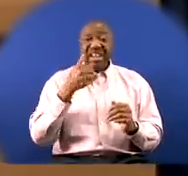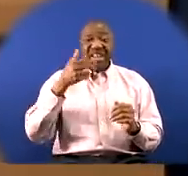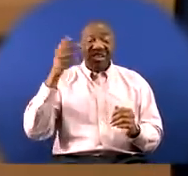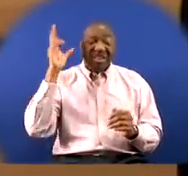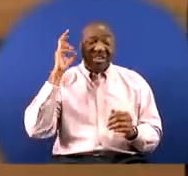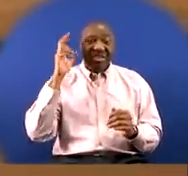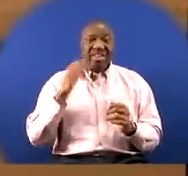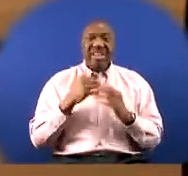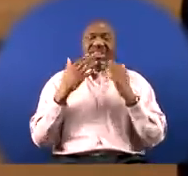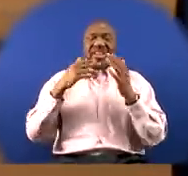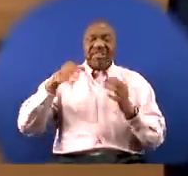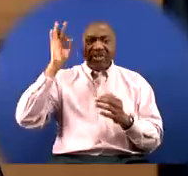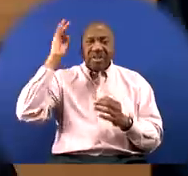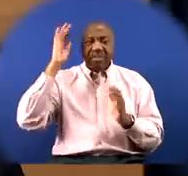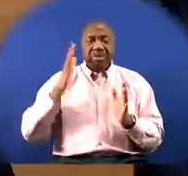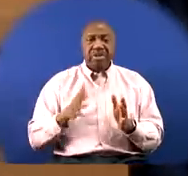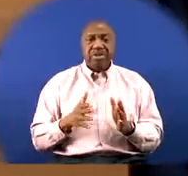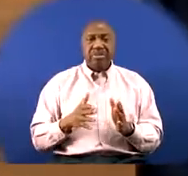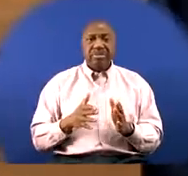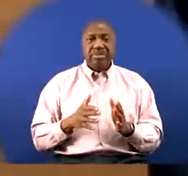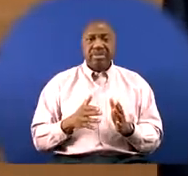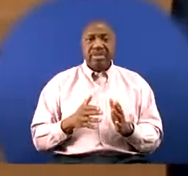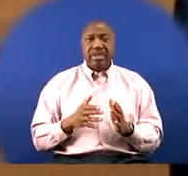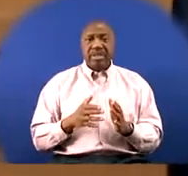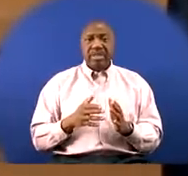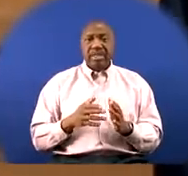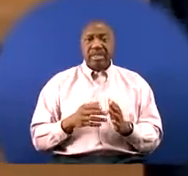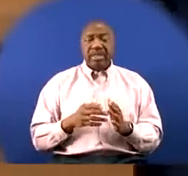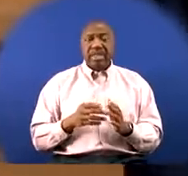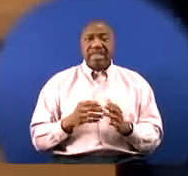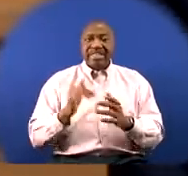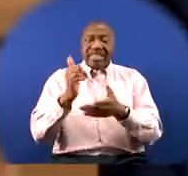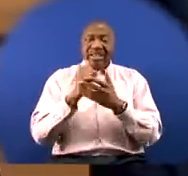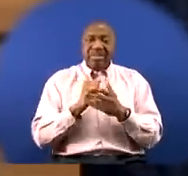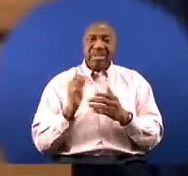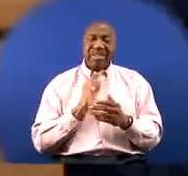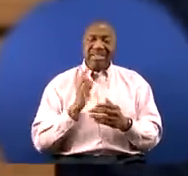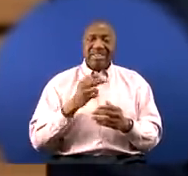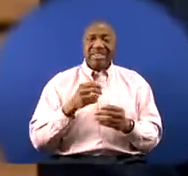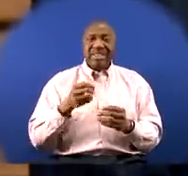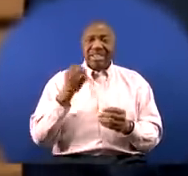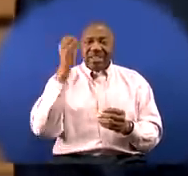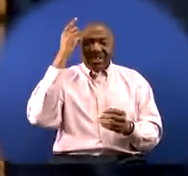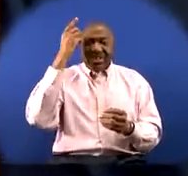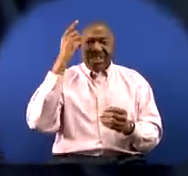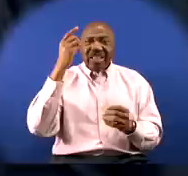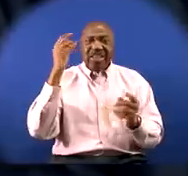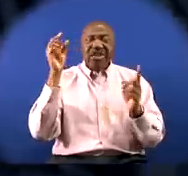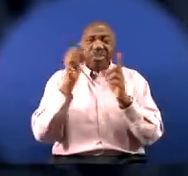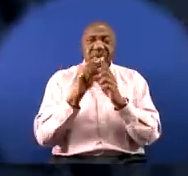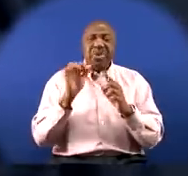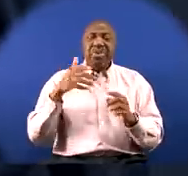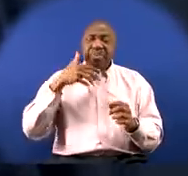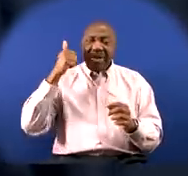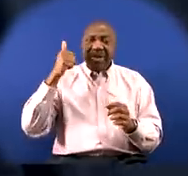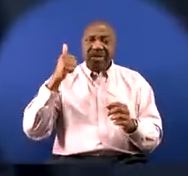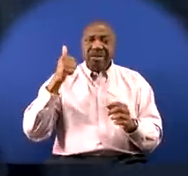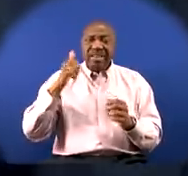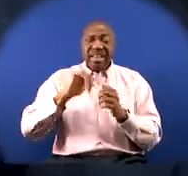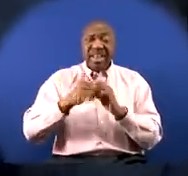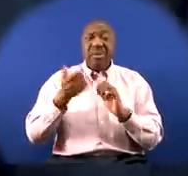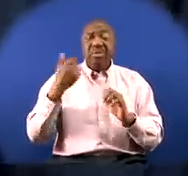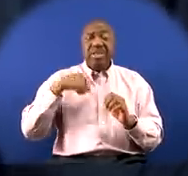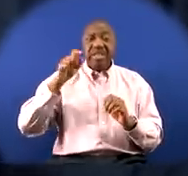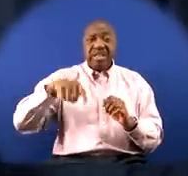man today. Thank you for using him to rightly divide the word of truth and to creatively share with us how each of us must